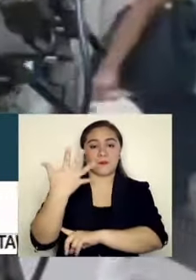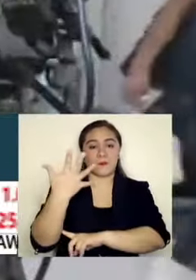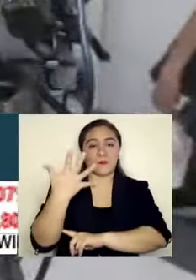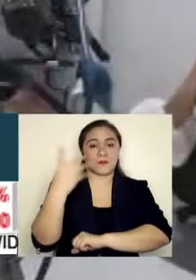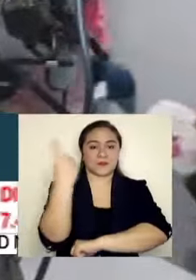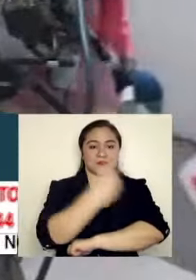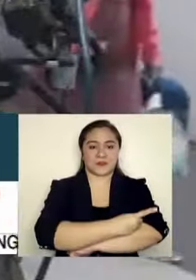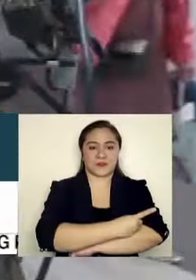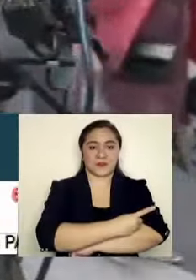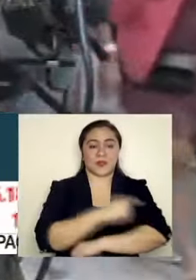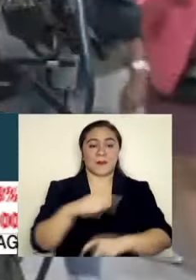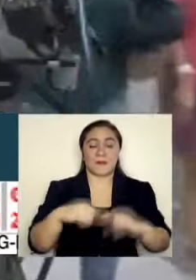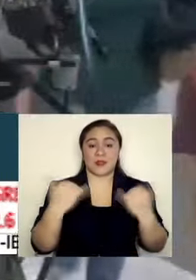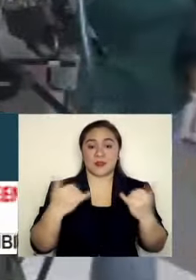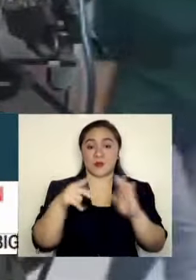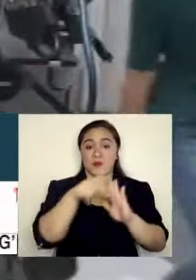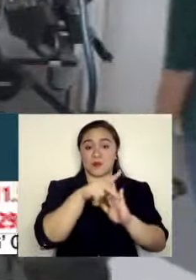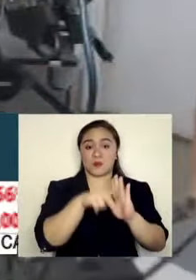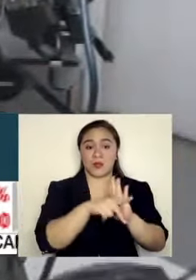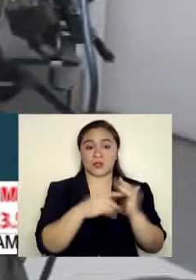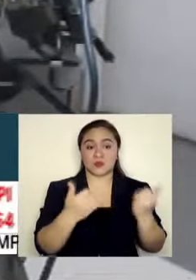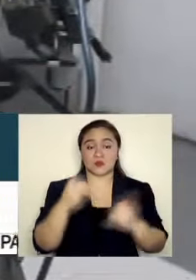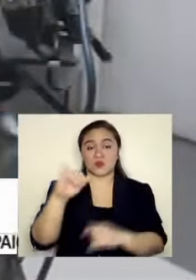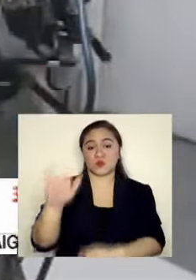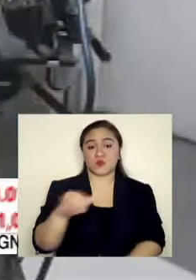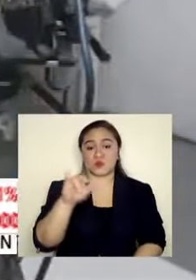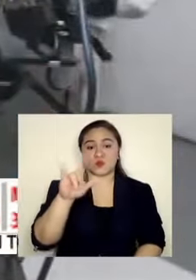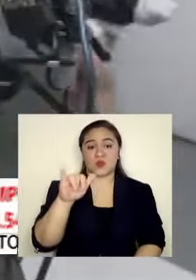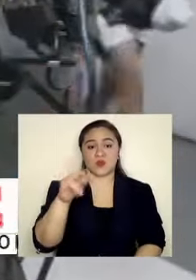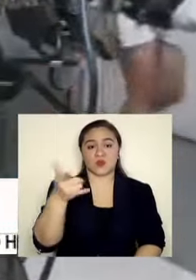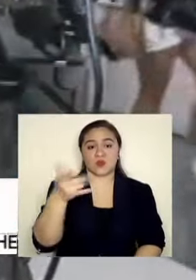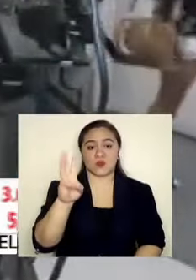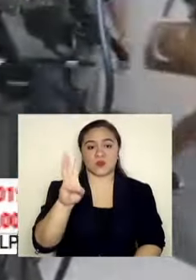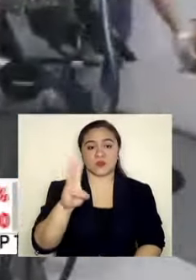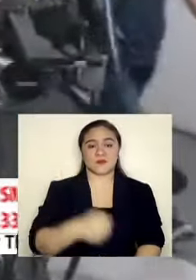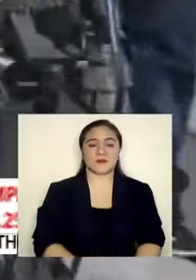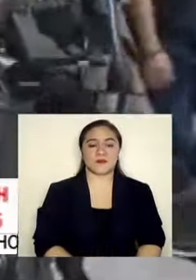This new policy will take effect on July 26th.